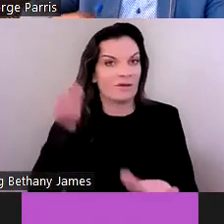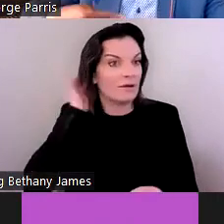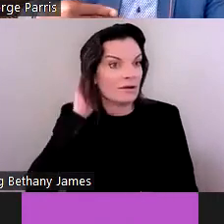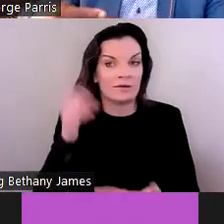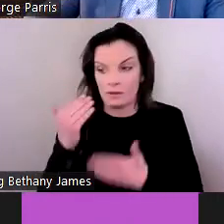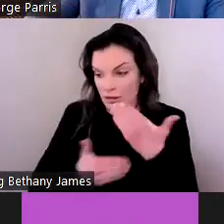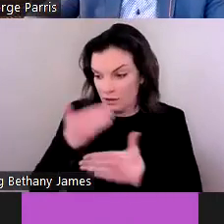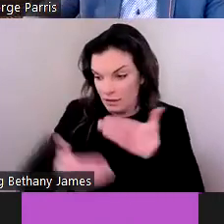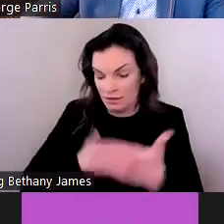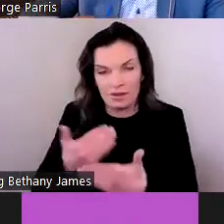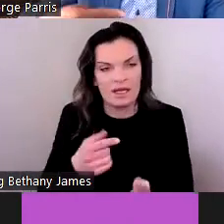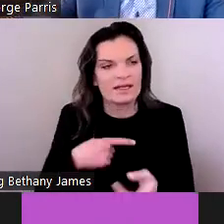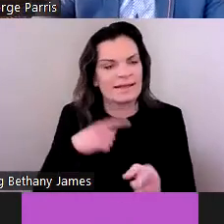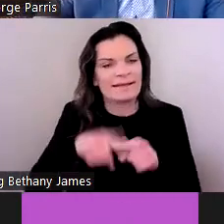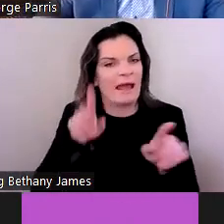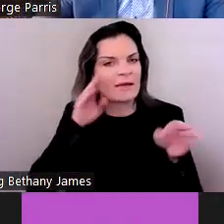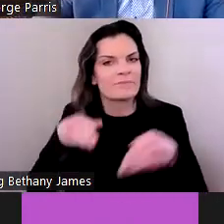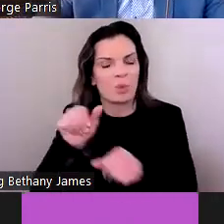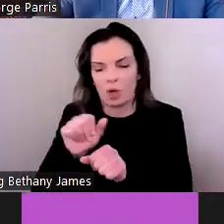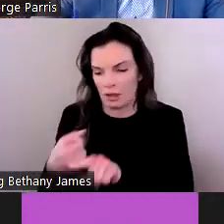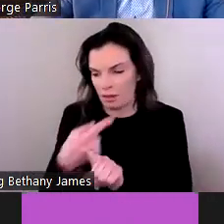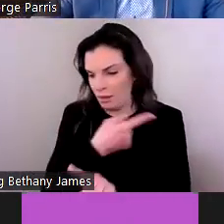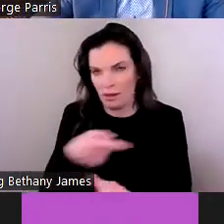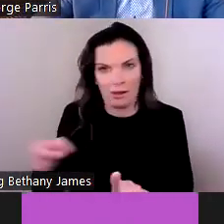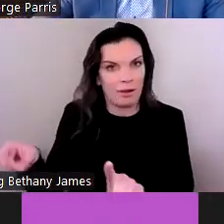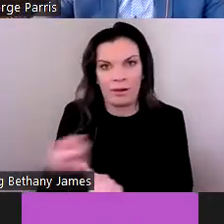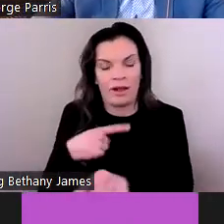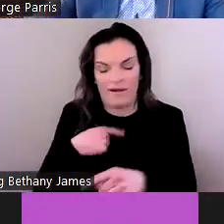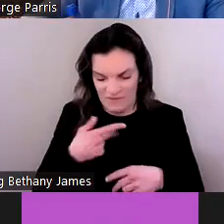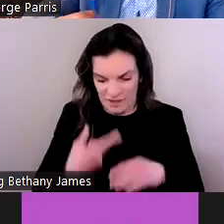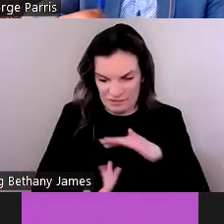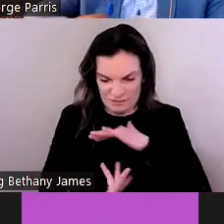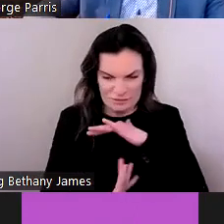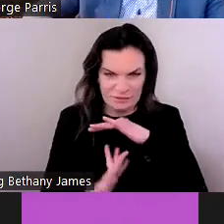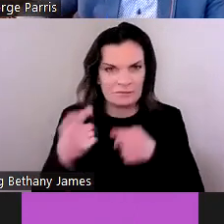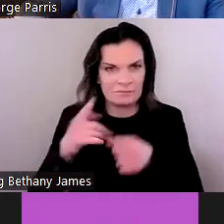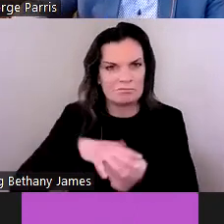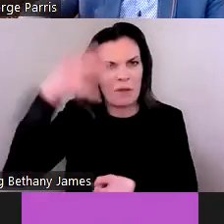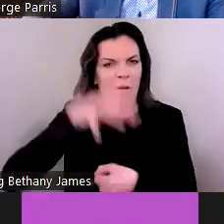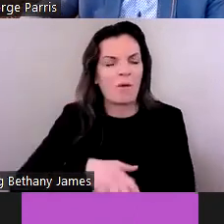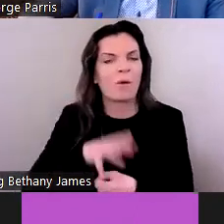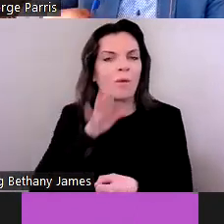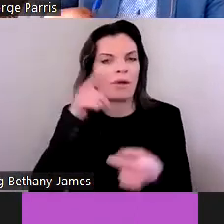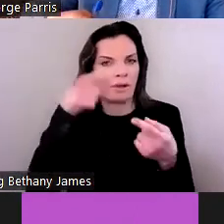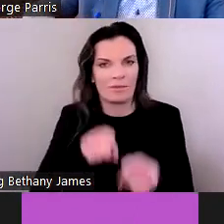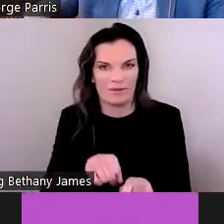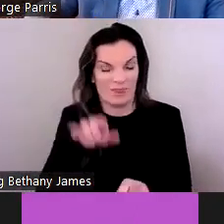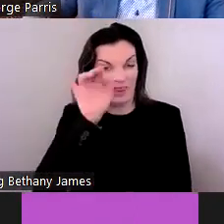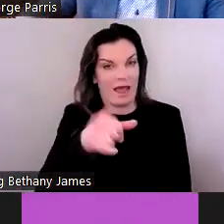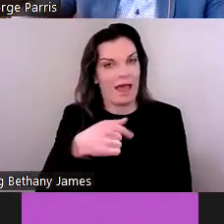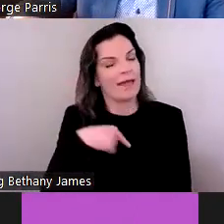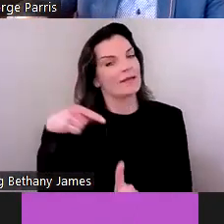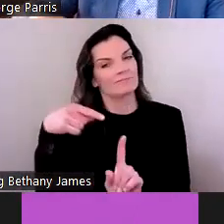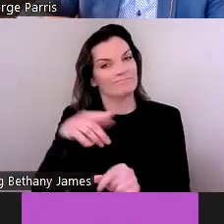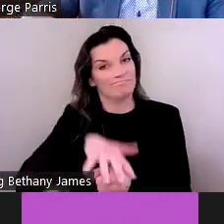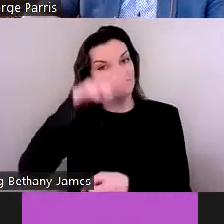hide and keep, and then they have an explosion. We do not want that. We want people to be able to feel comfortable, that they can